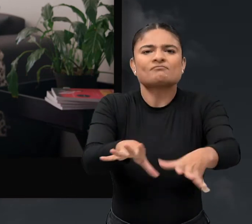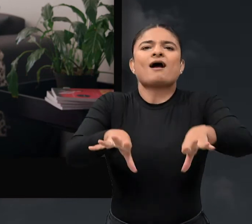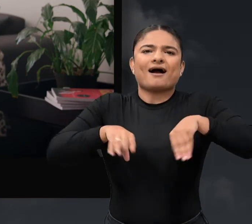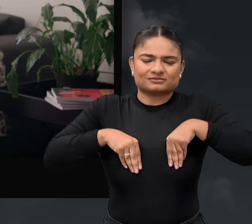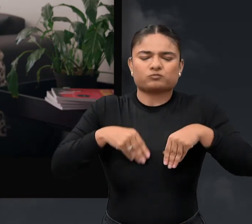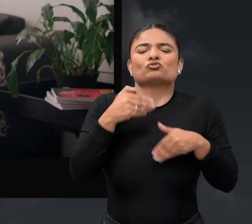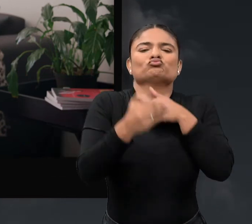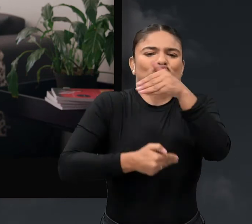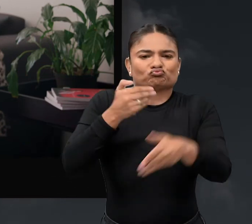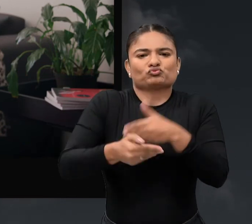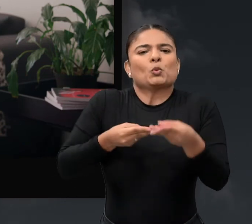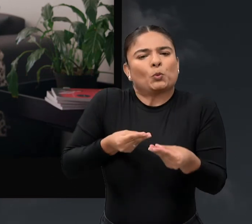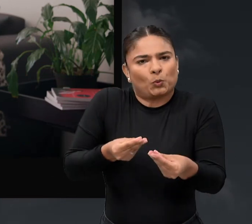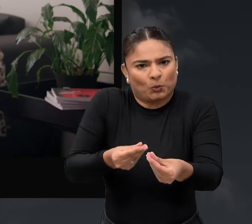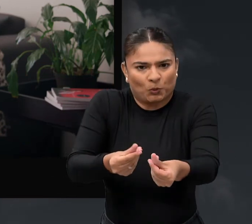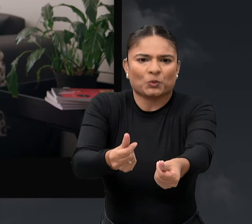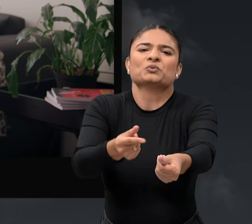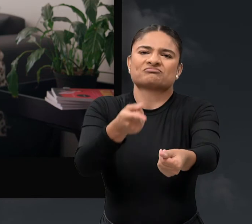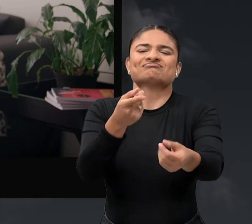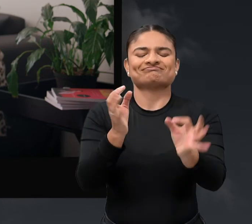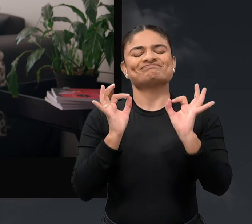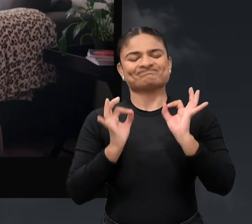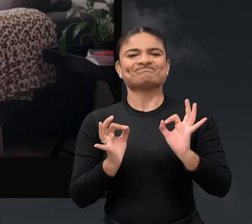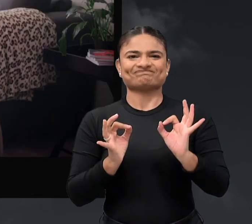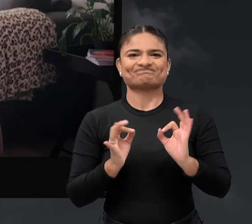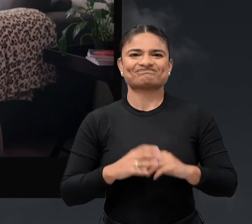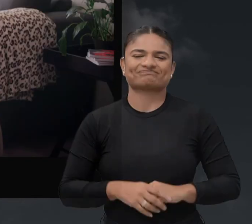them, this is me, and this is what I need.